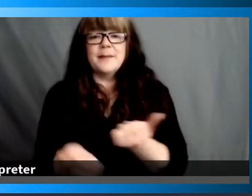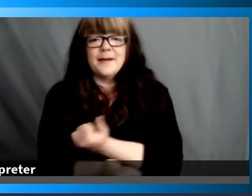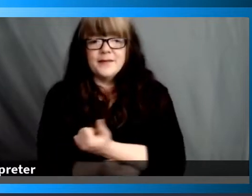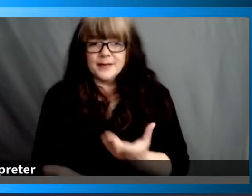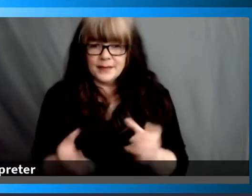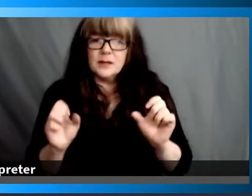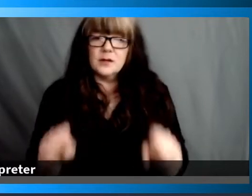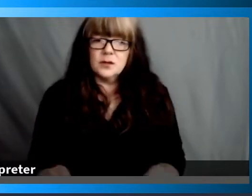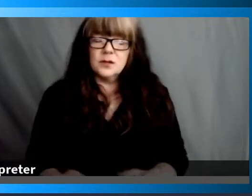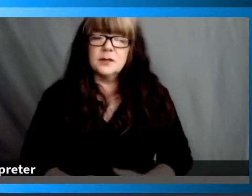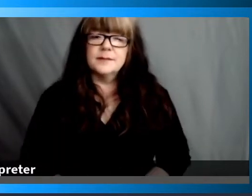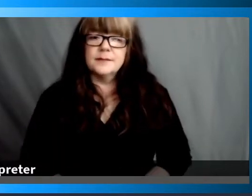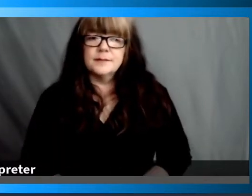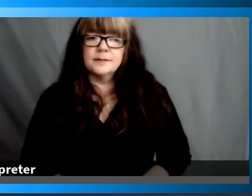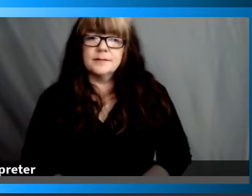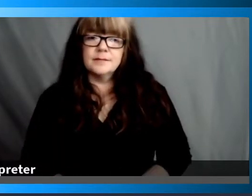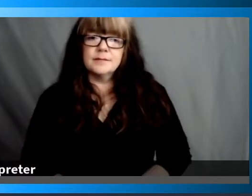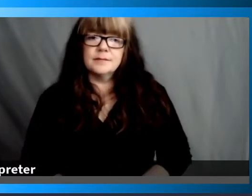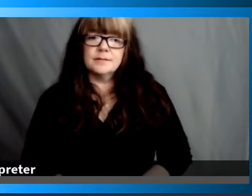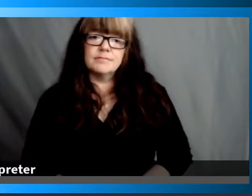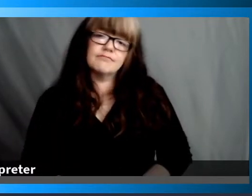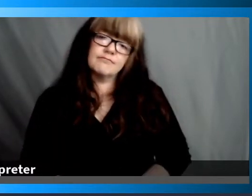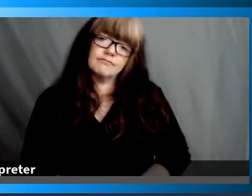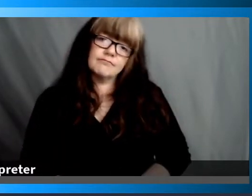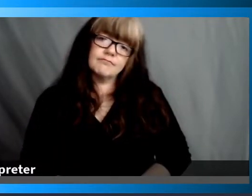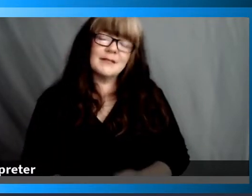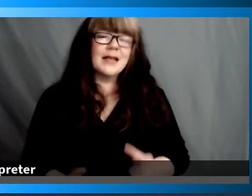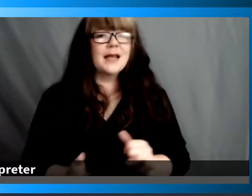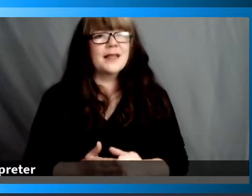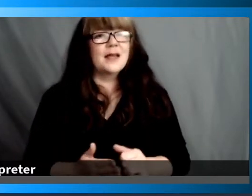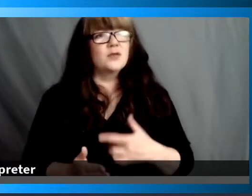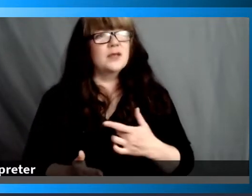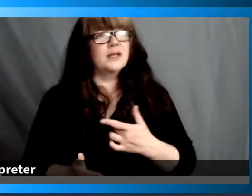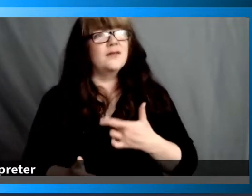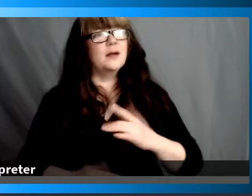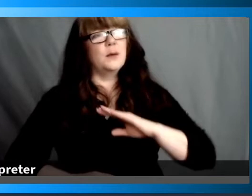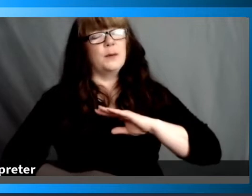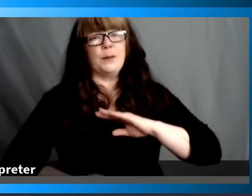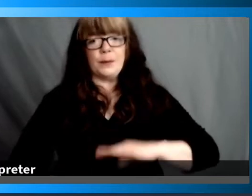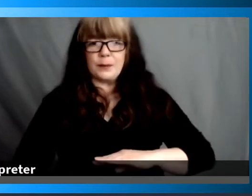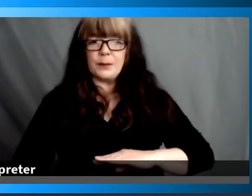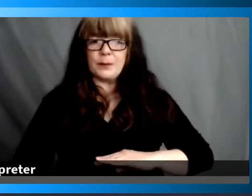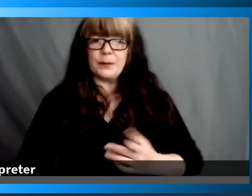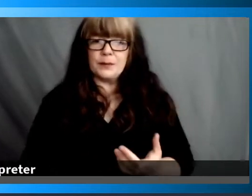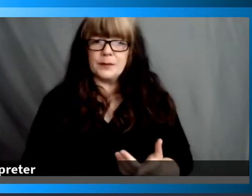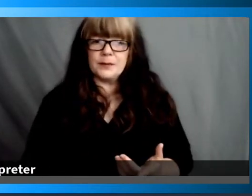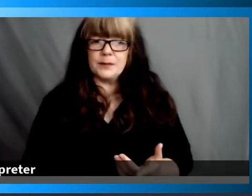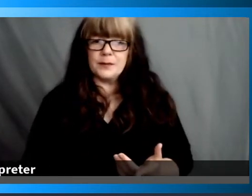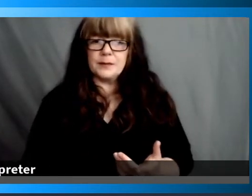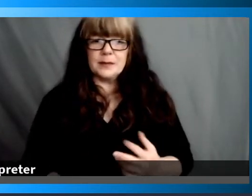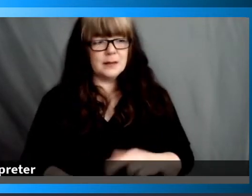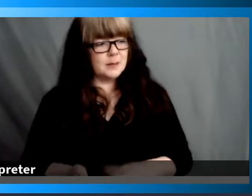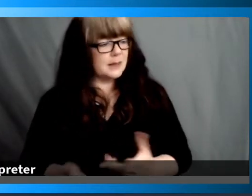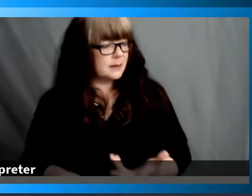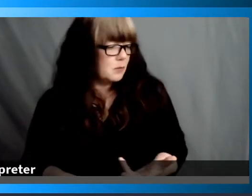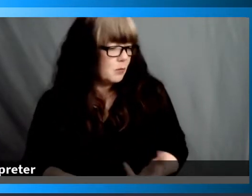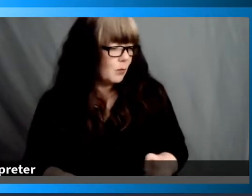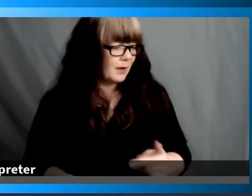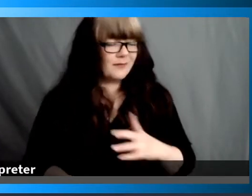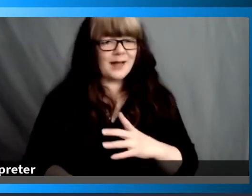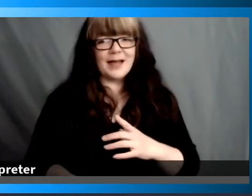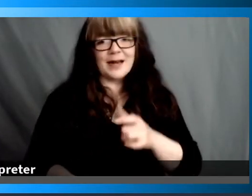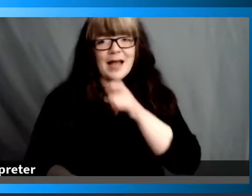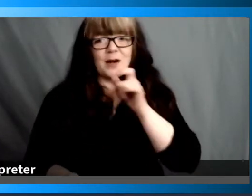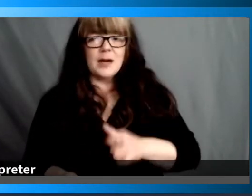And it was very much a relief in that sense, where I'm like, oh, I don't have to be